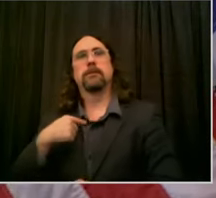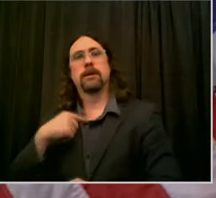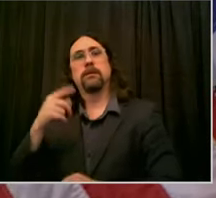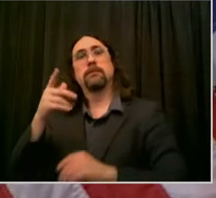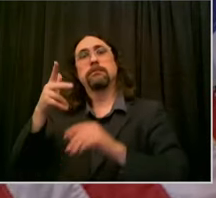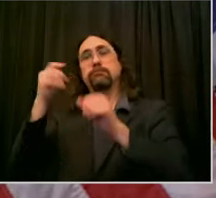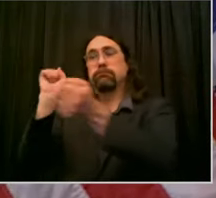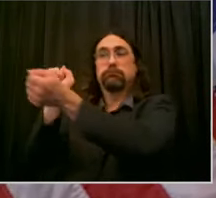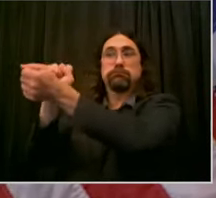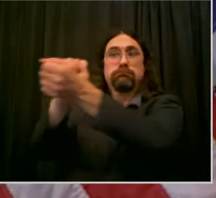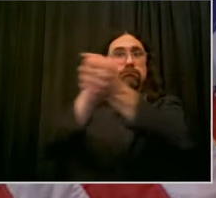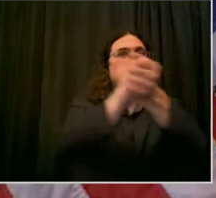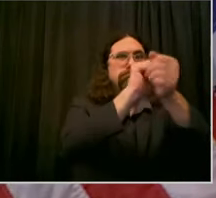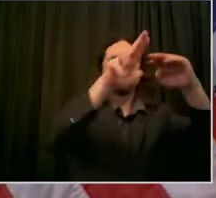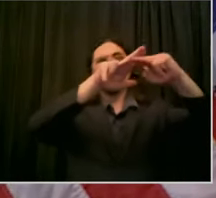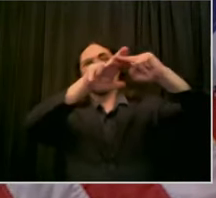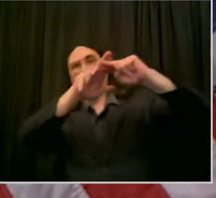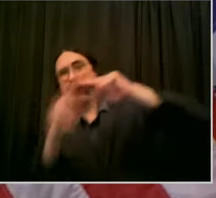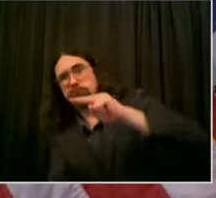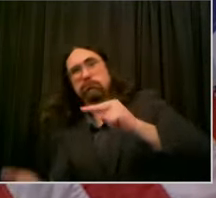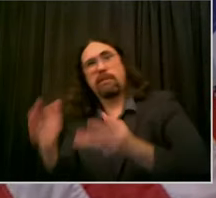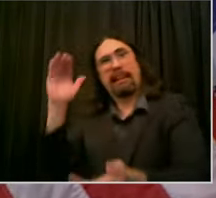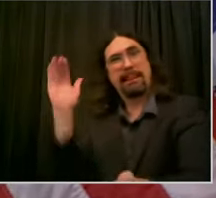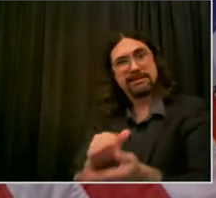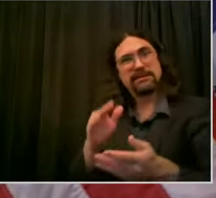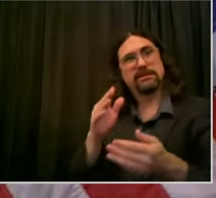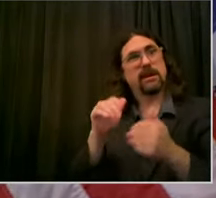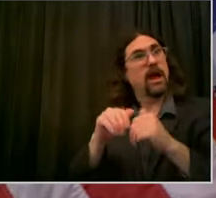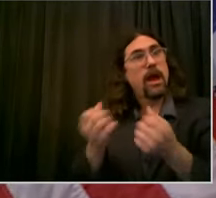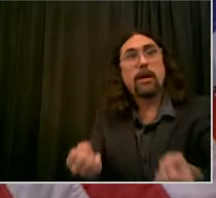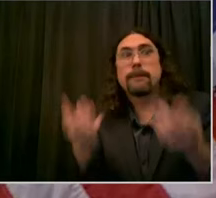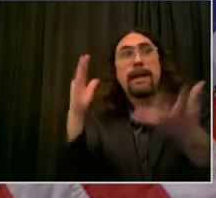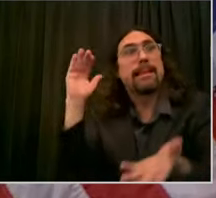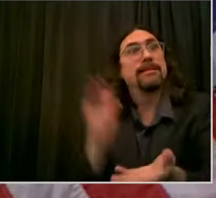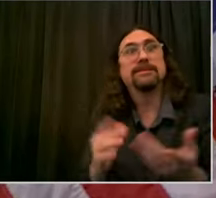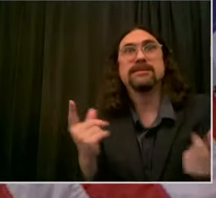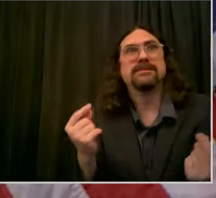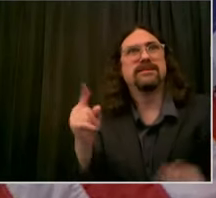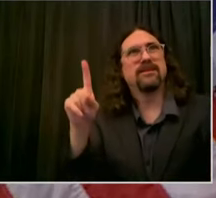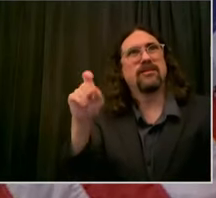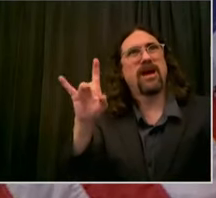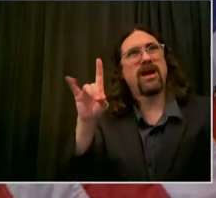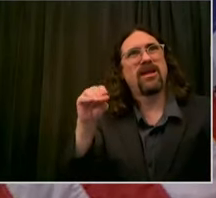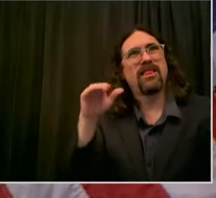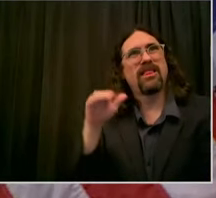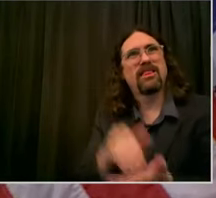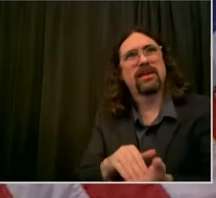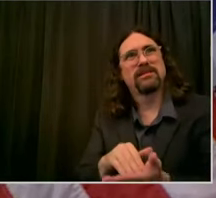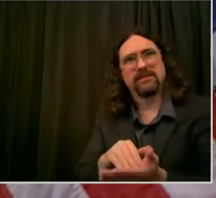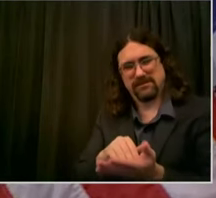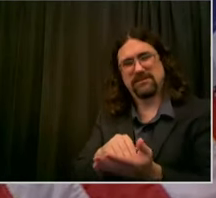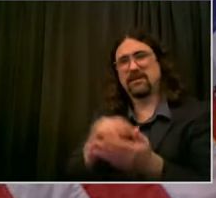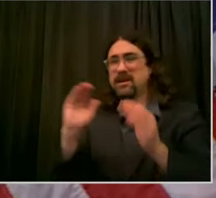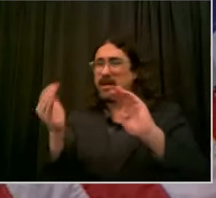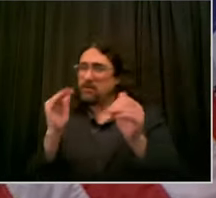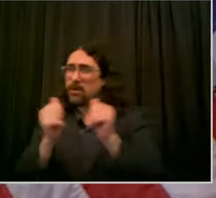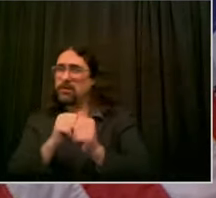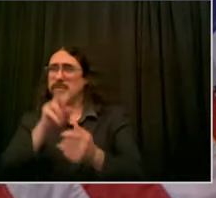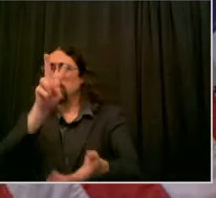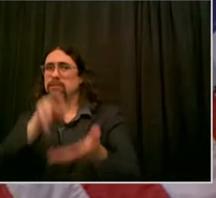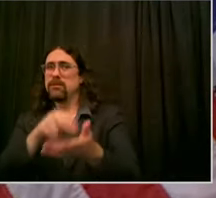arrests, and the city got safer. We're at the lowest level of incarceration in the city since the